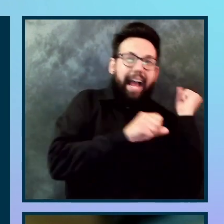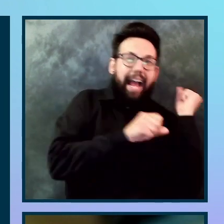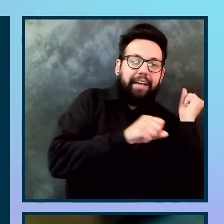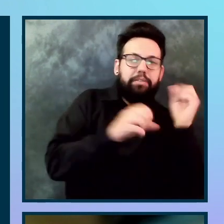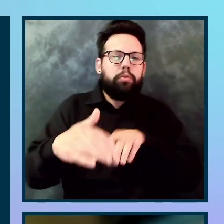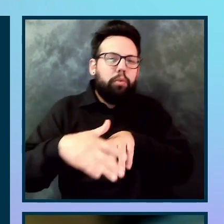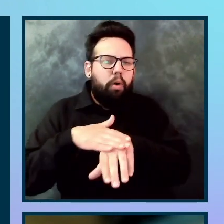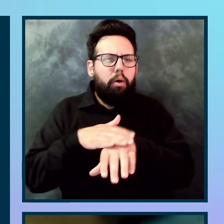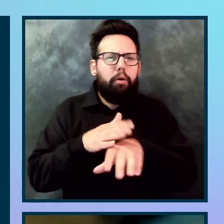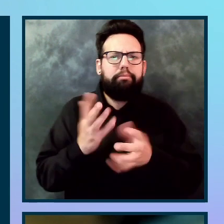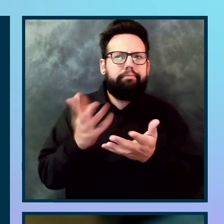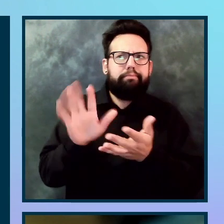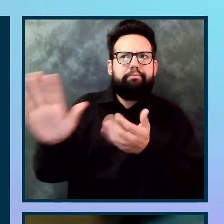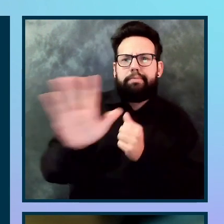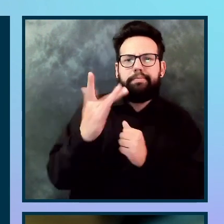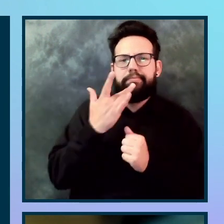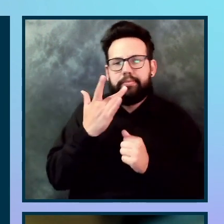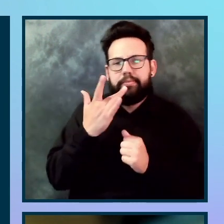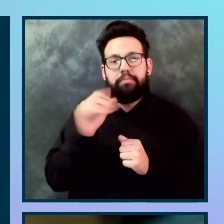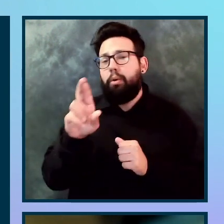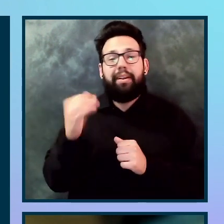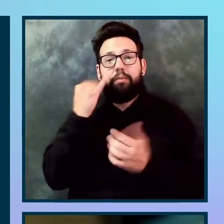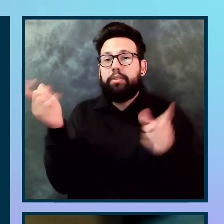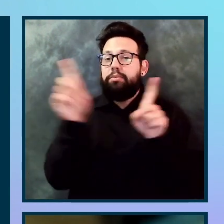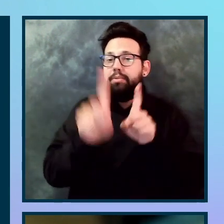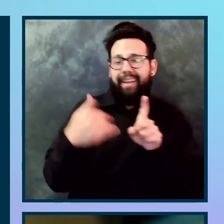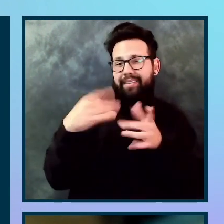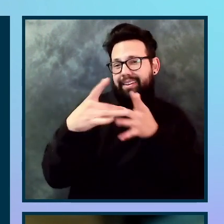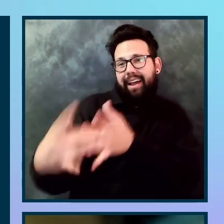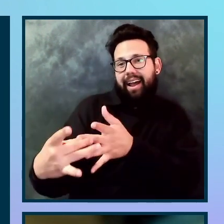use someone guiding someone in an experience.